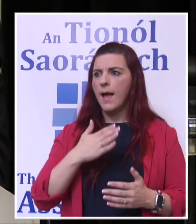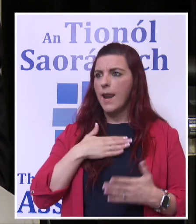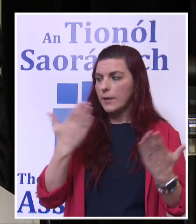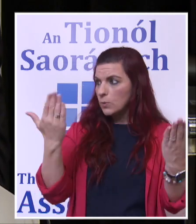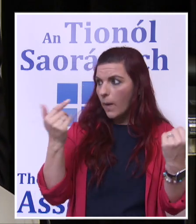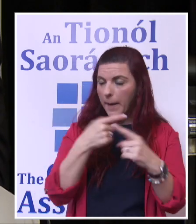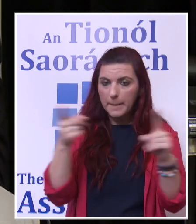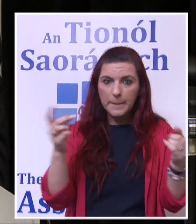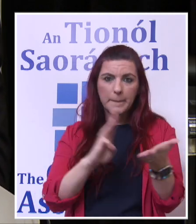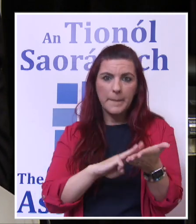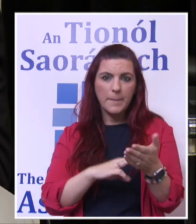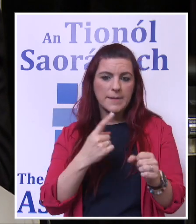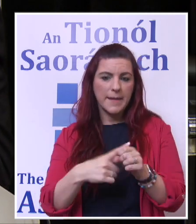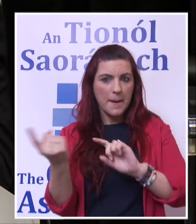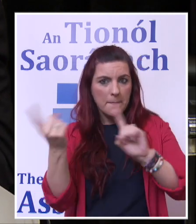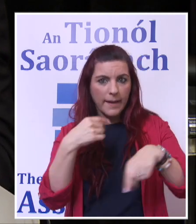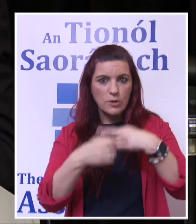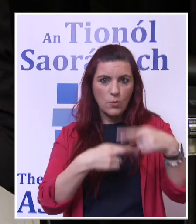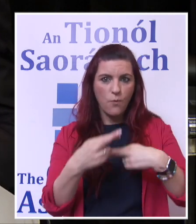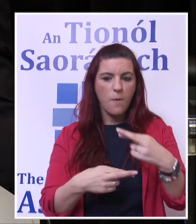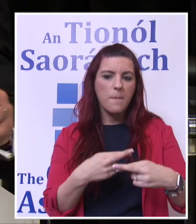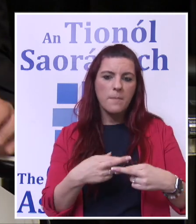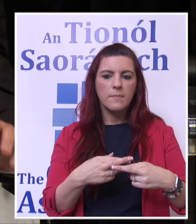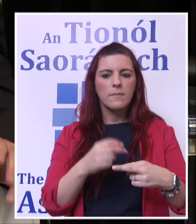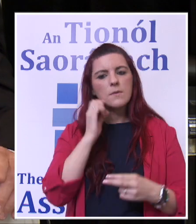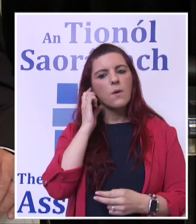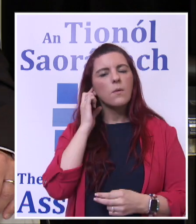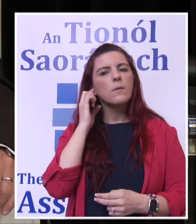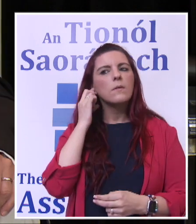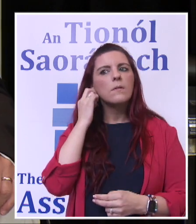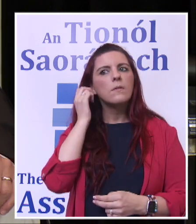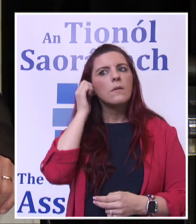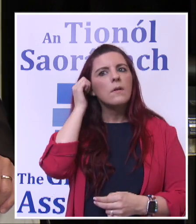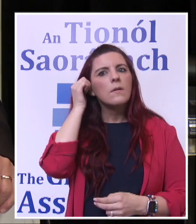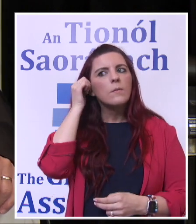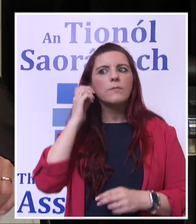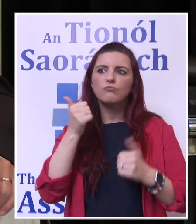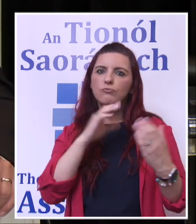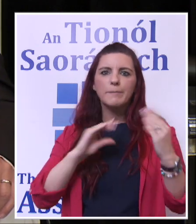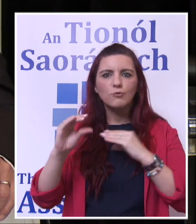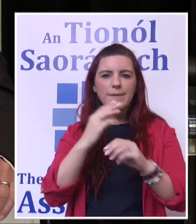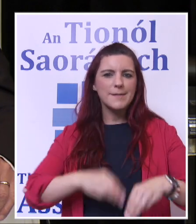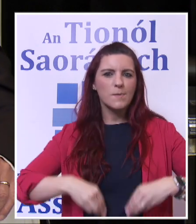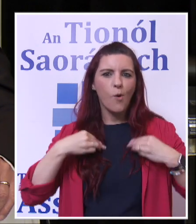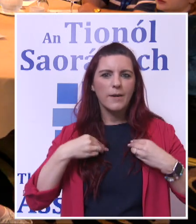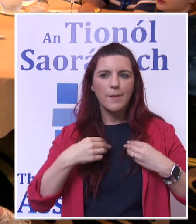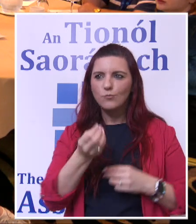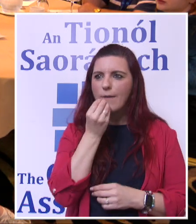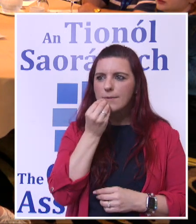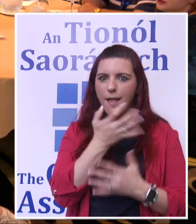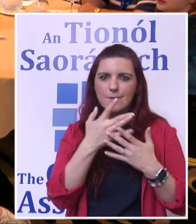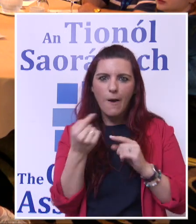Assembly members back into the hall. This morning we had a great chat, some of us, a great chat at breakfast, lots of debate going on